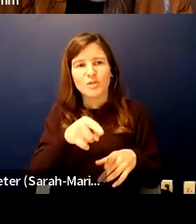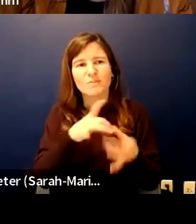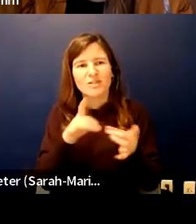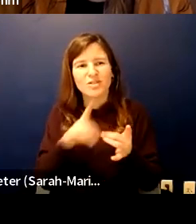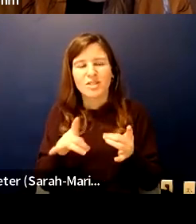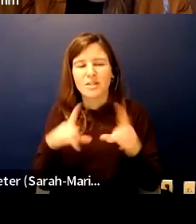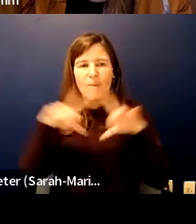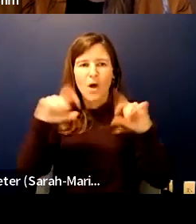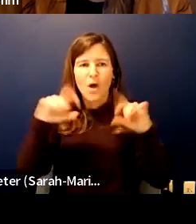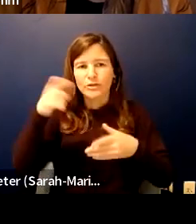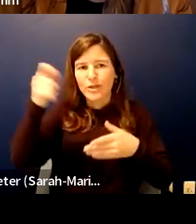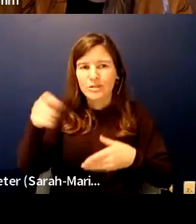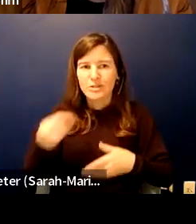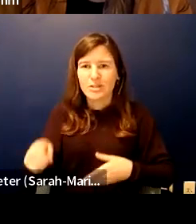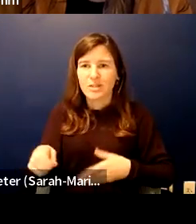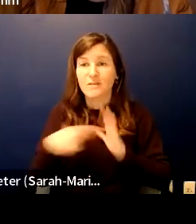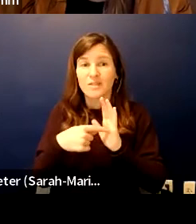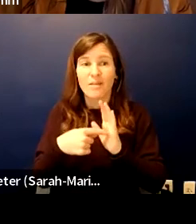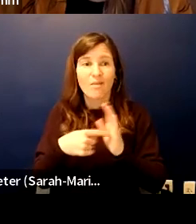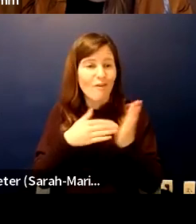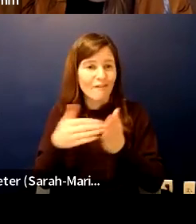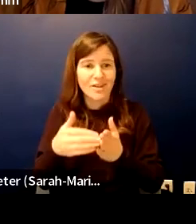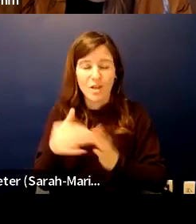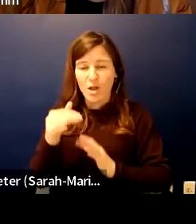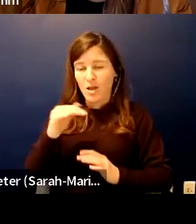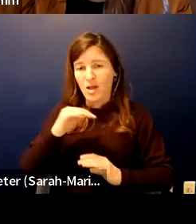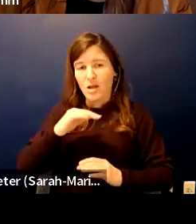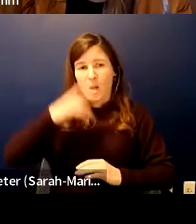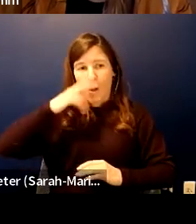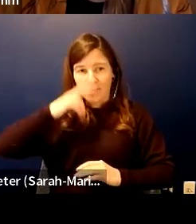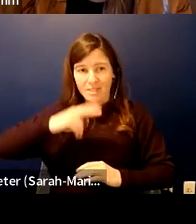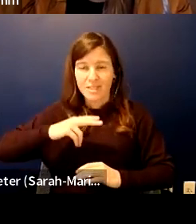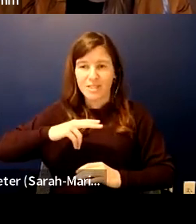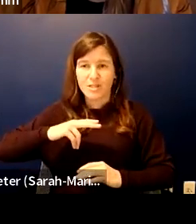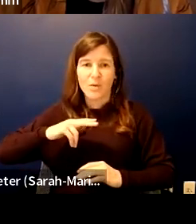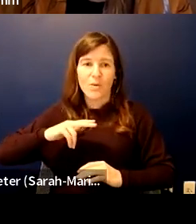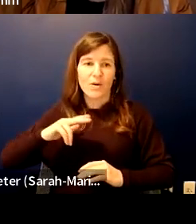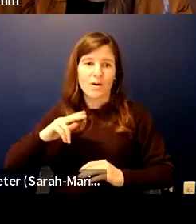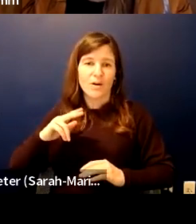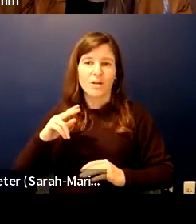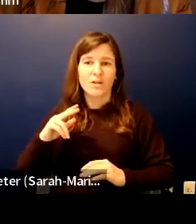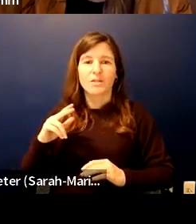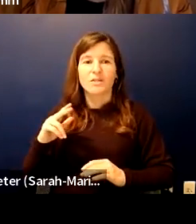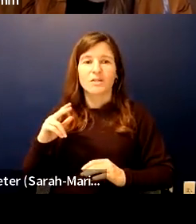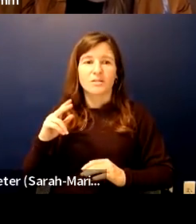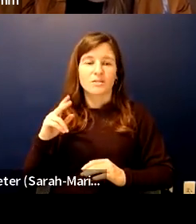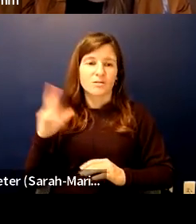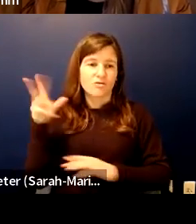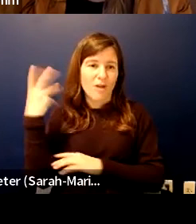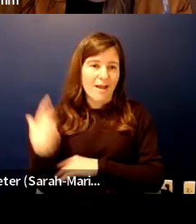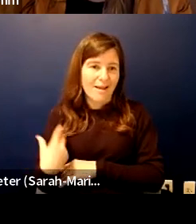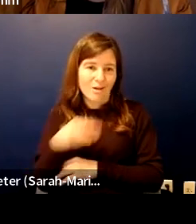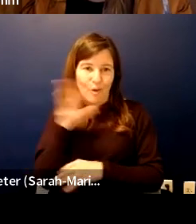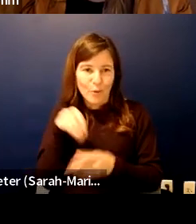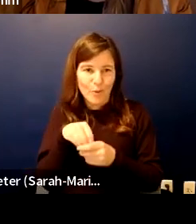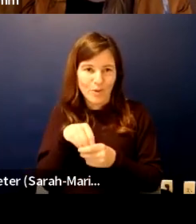know, often comedy or drag is not included in those. And I think it's often because someone at some point decided that they weren't